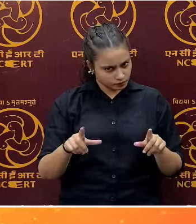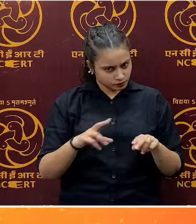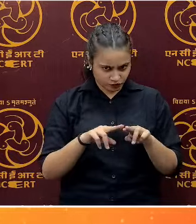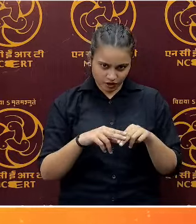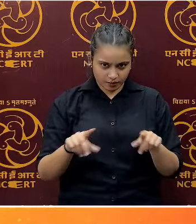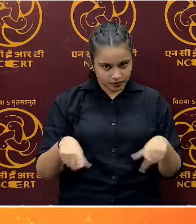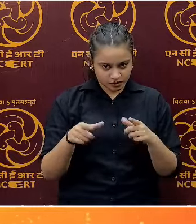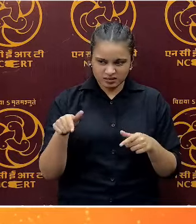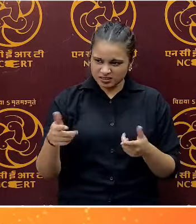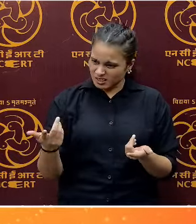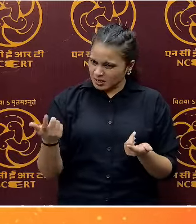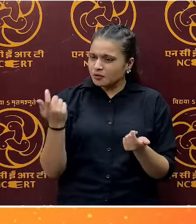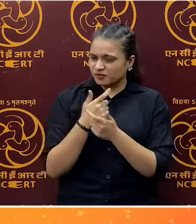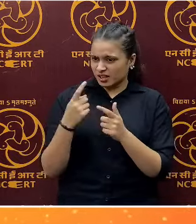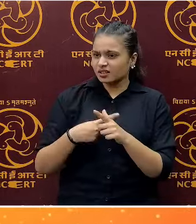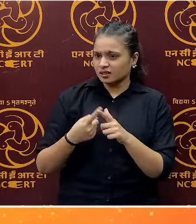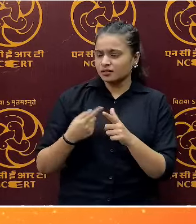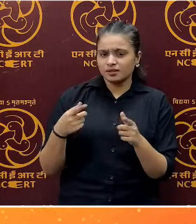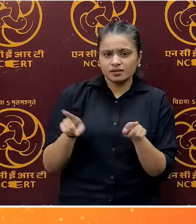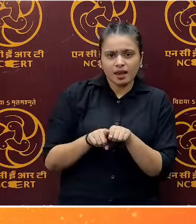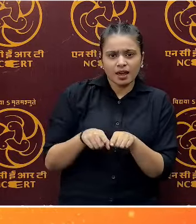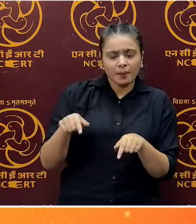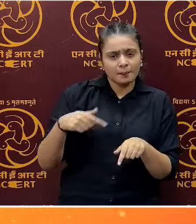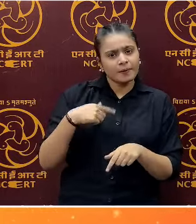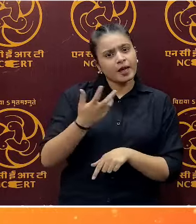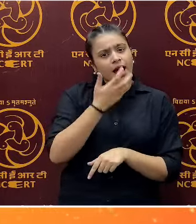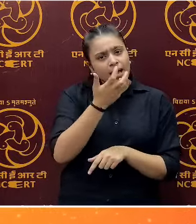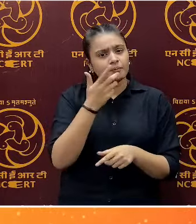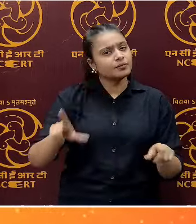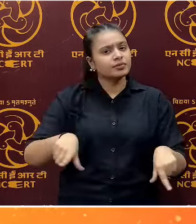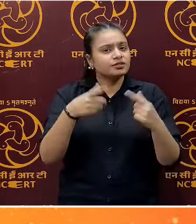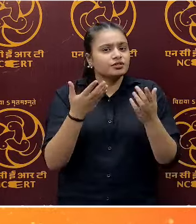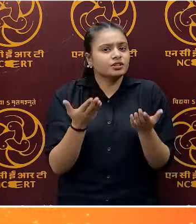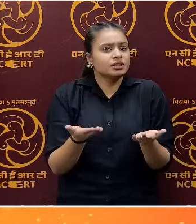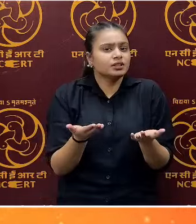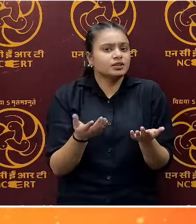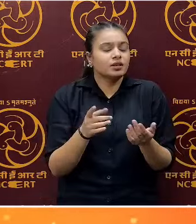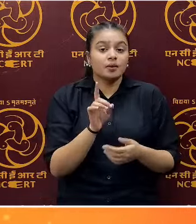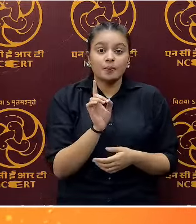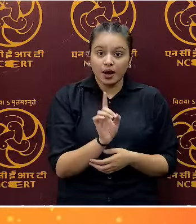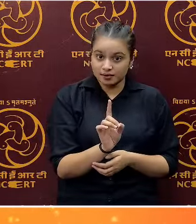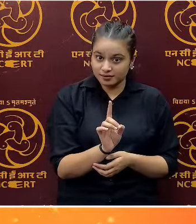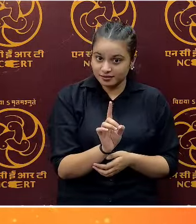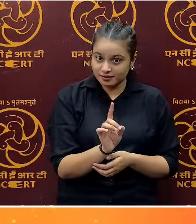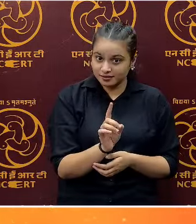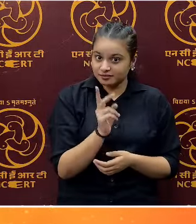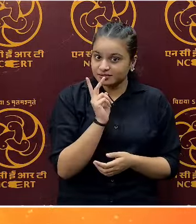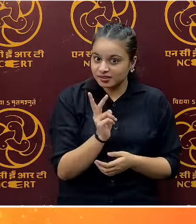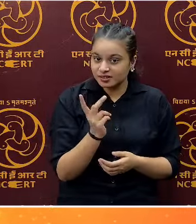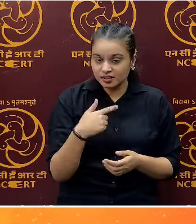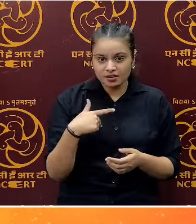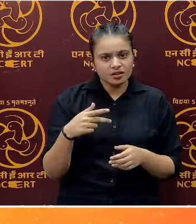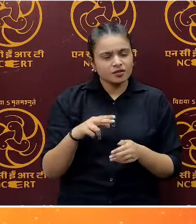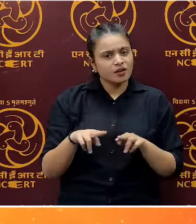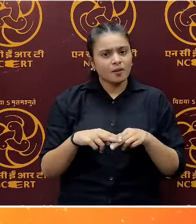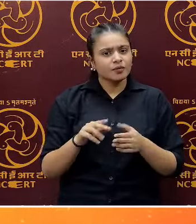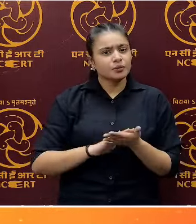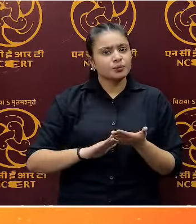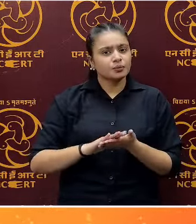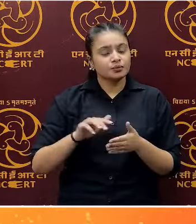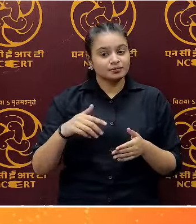Ma'am, are you kidding with me? Now it has become an apple tree. Yes, it's an apple tree, but look. No family. What a surprise I have